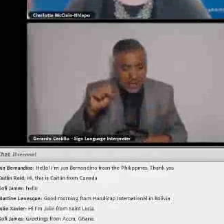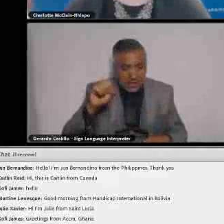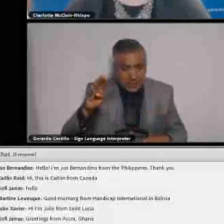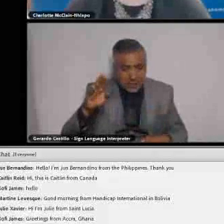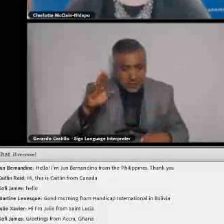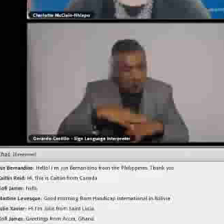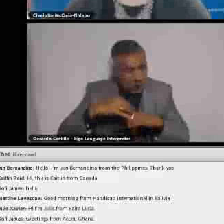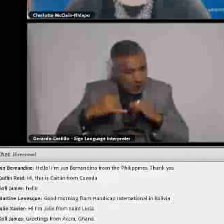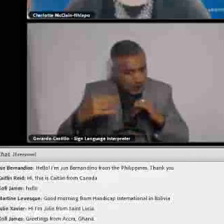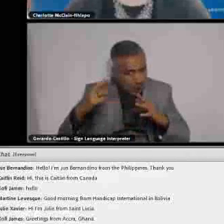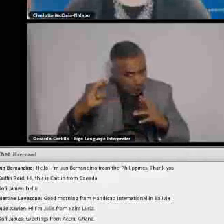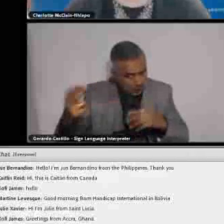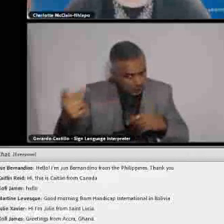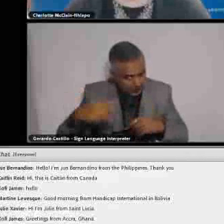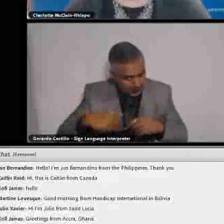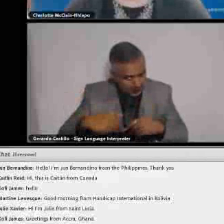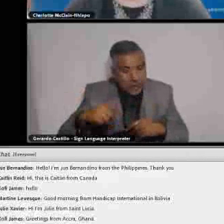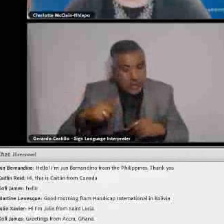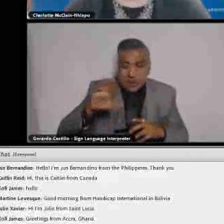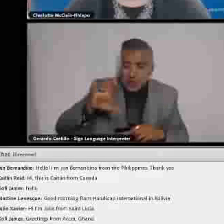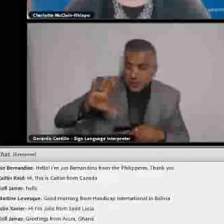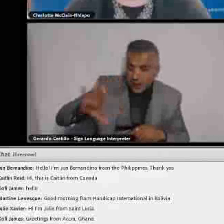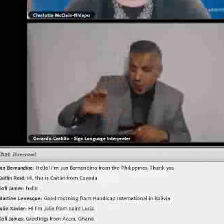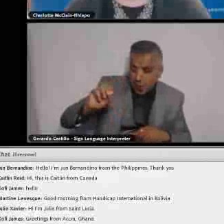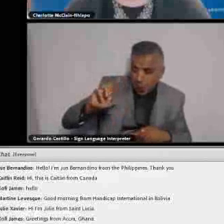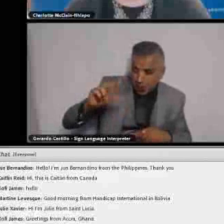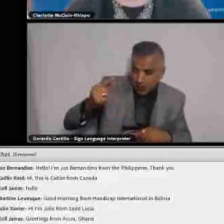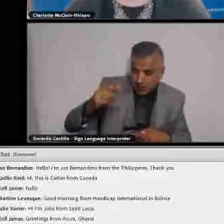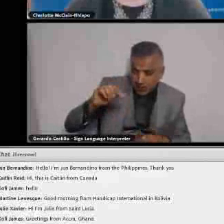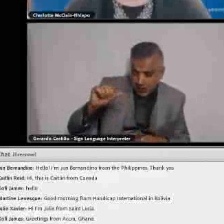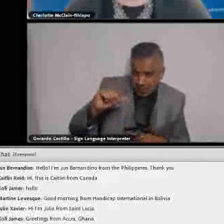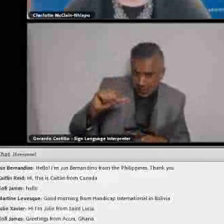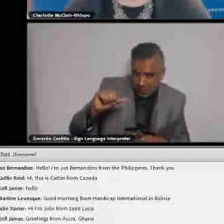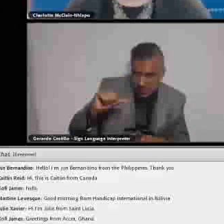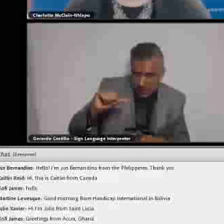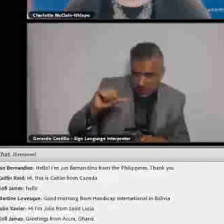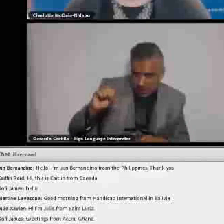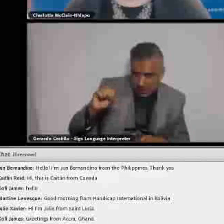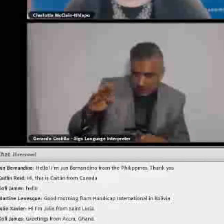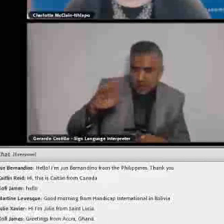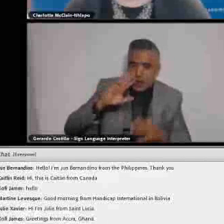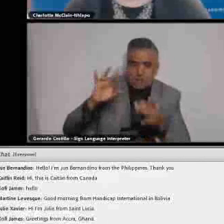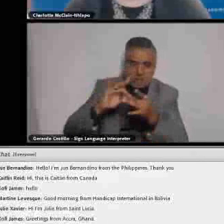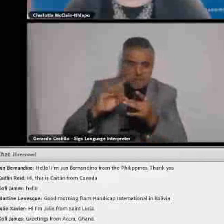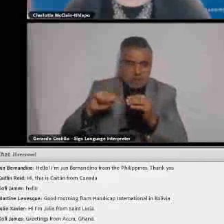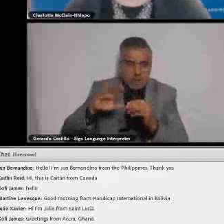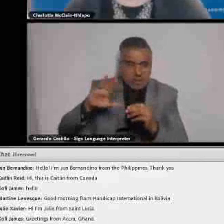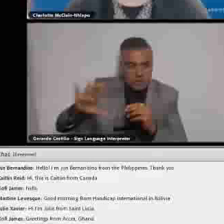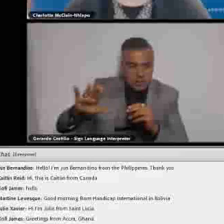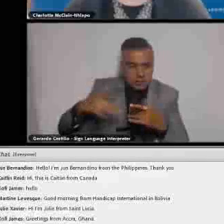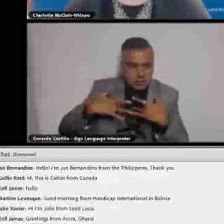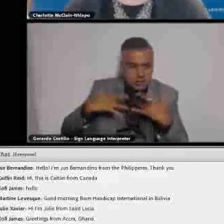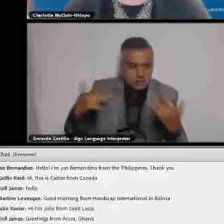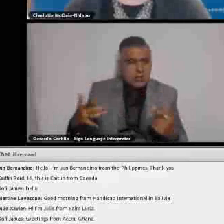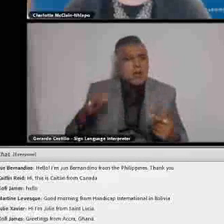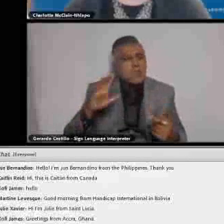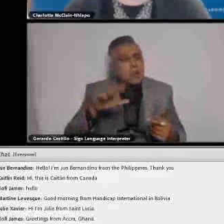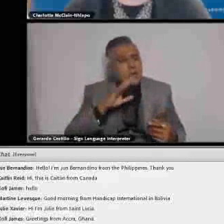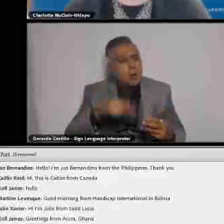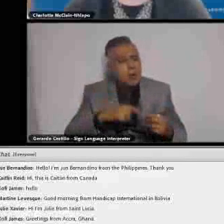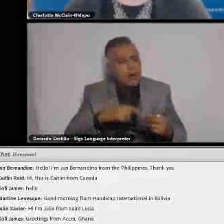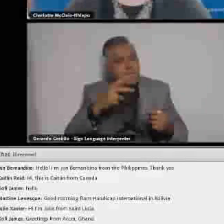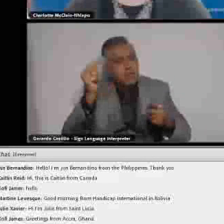that organization can speak better to that example. I'm just going to talk to you about a couple of these that I've been